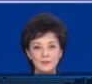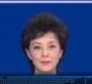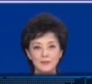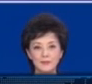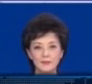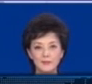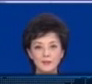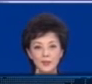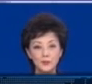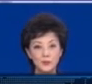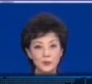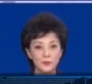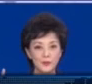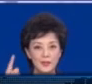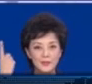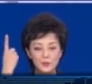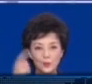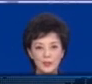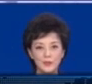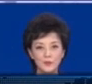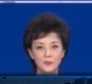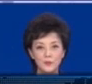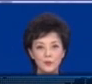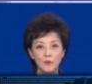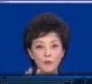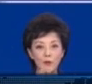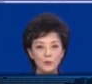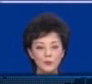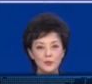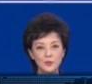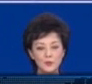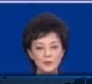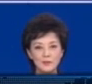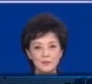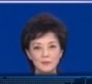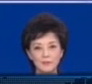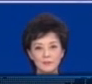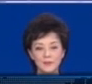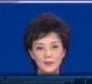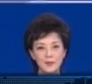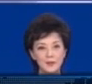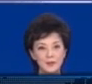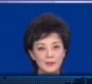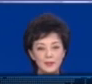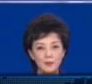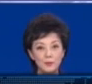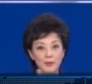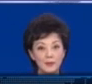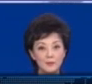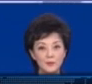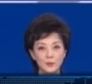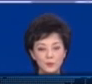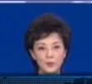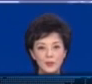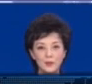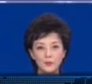WHO acknowledged that the Chinese government has taken the most flexible and active